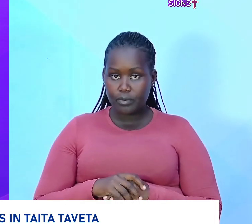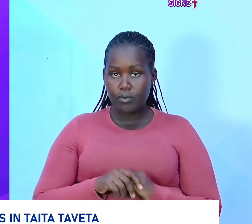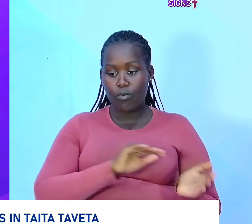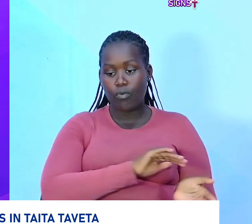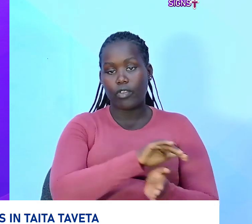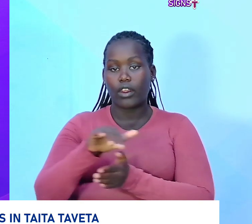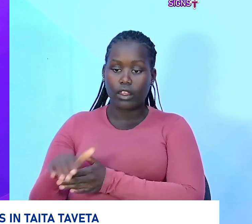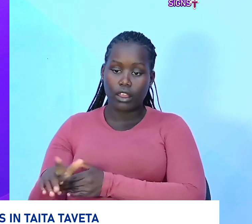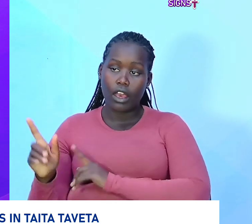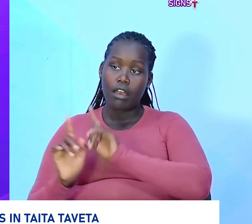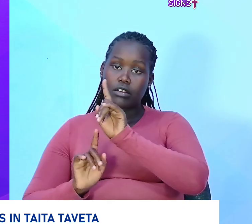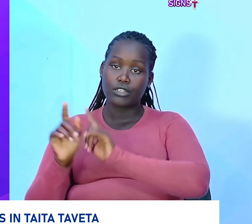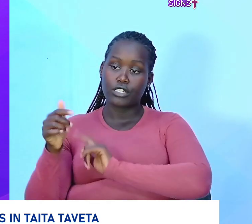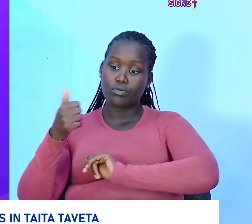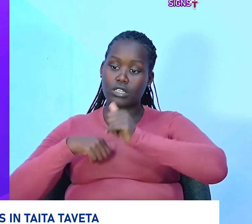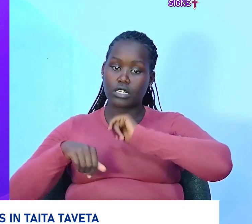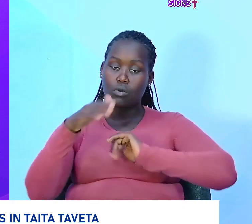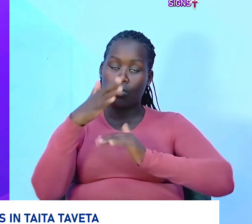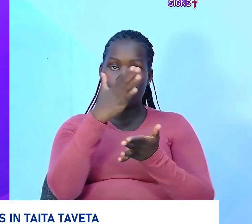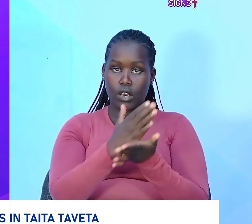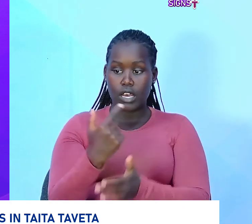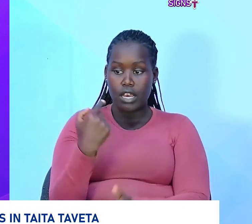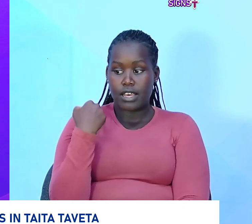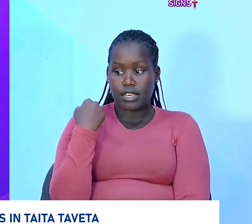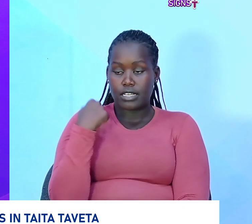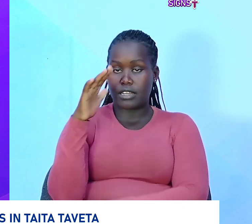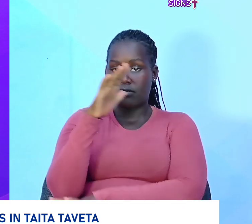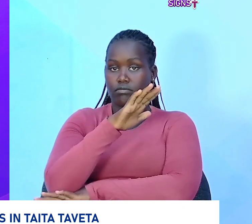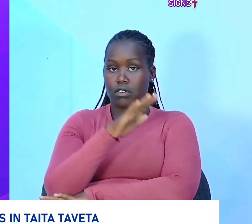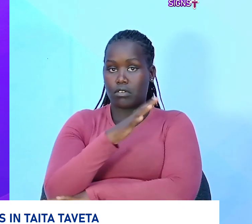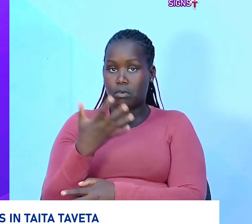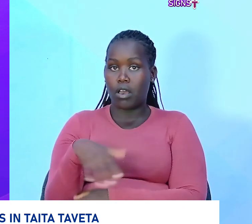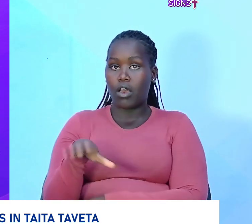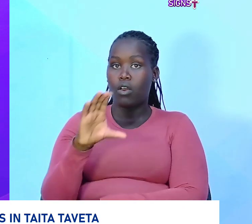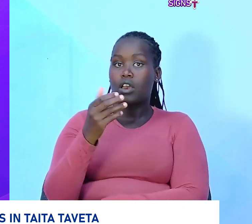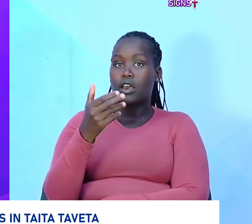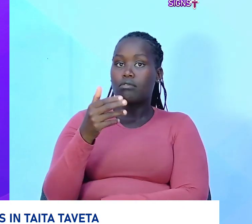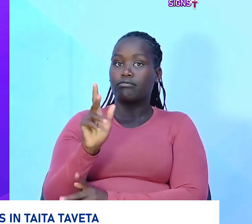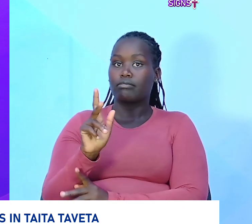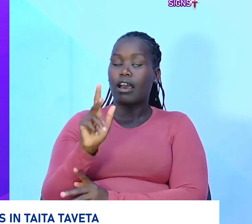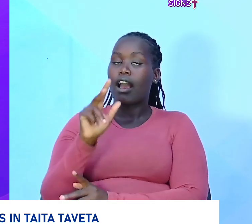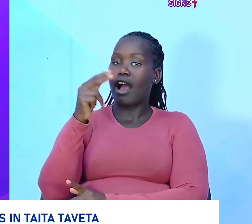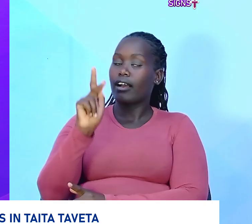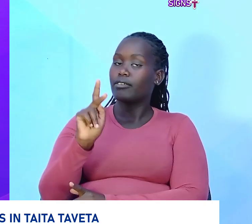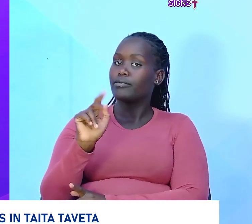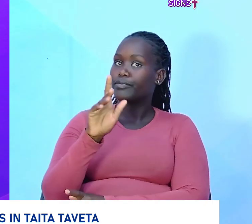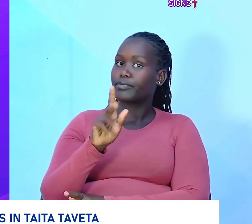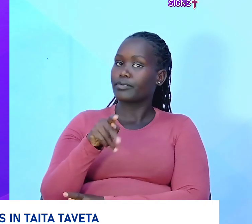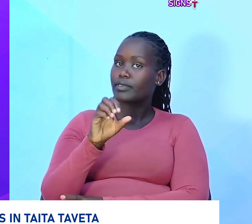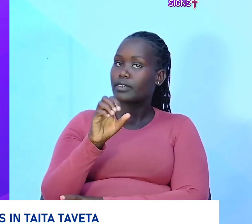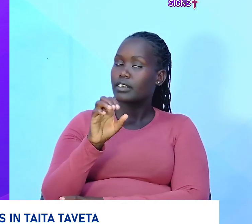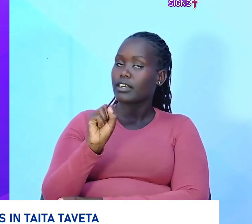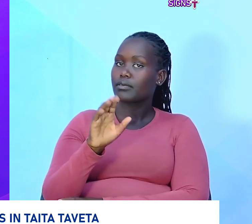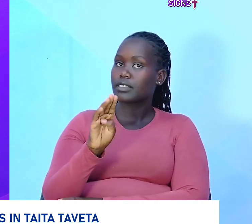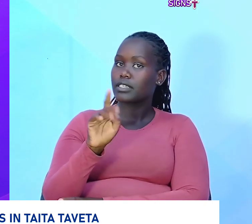Moving on, transport activities were disrupted yesterday evening on the Chavakali-Kapsabet Road after angry